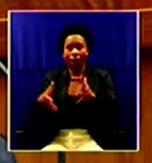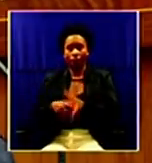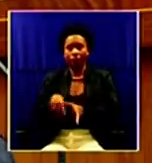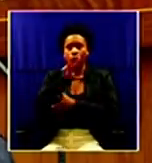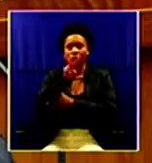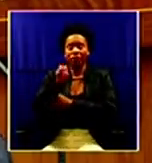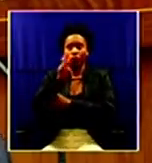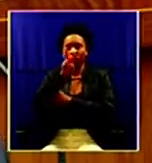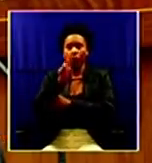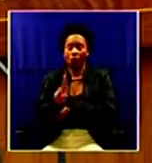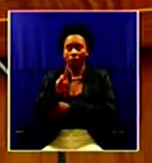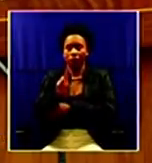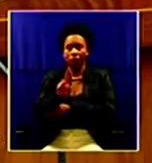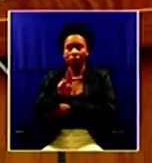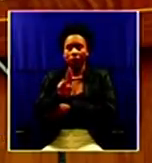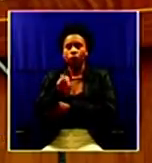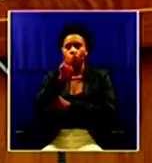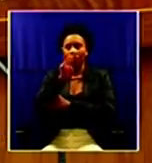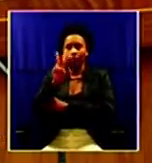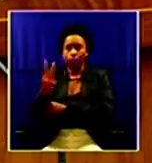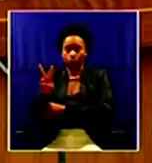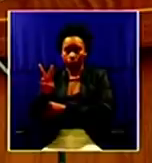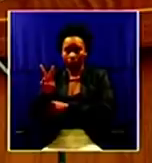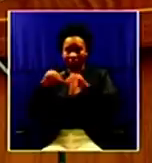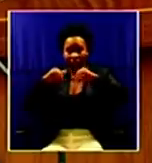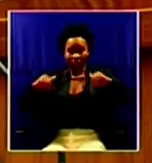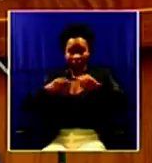division of revenue stands as follows.